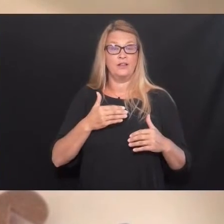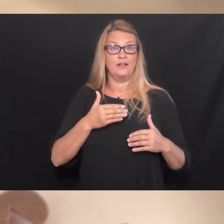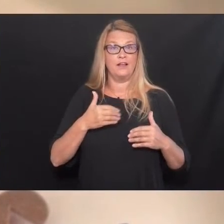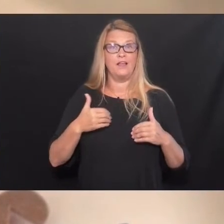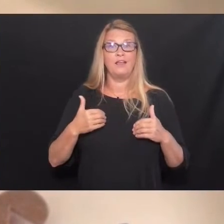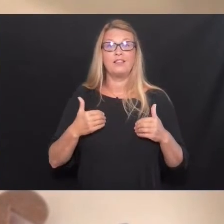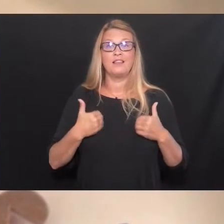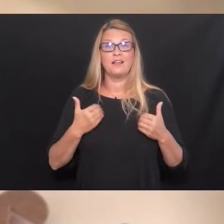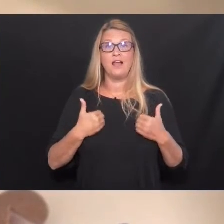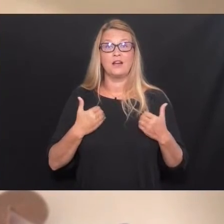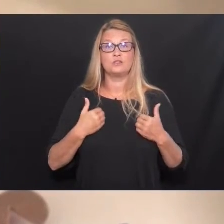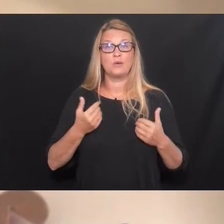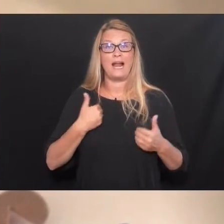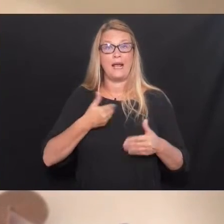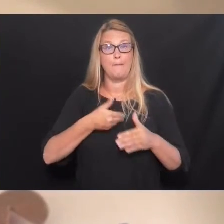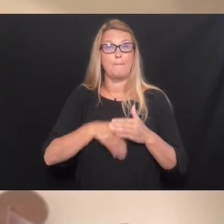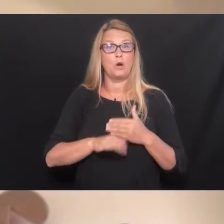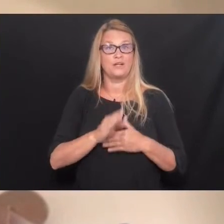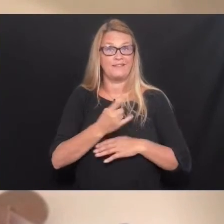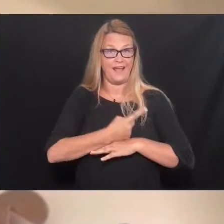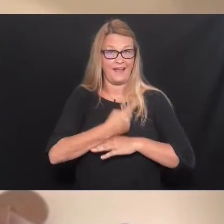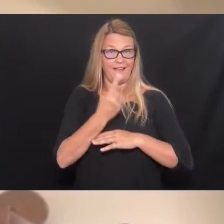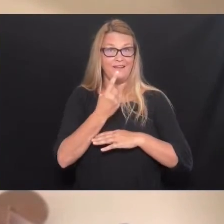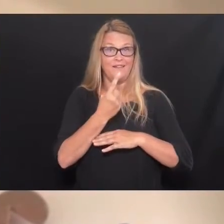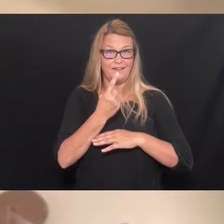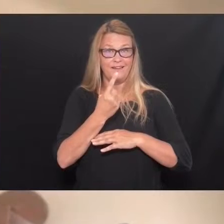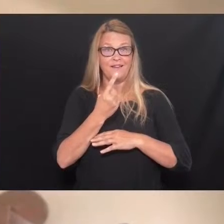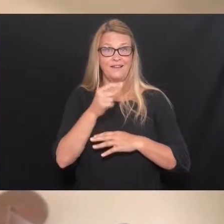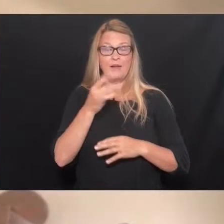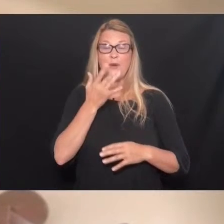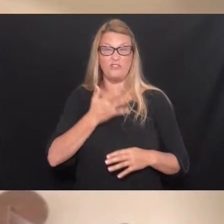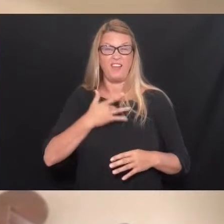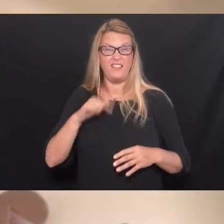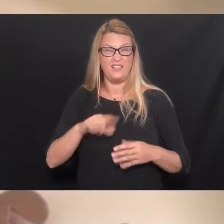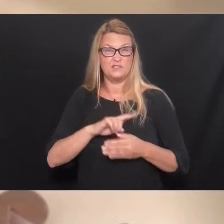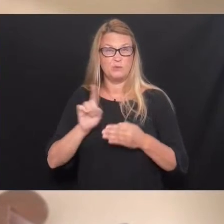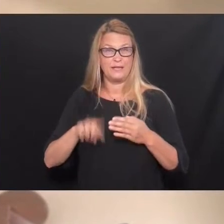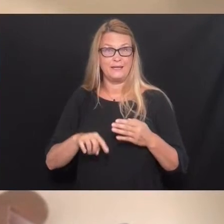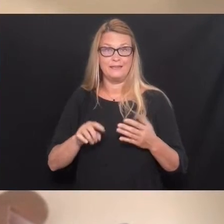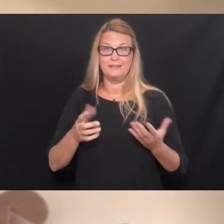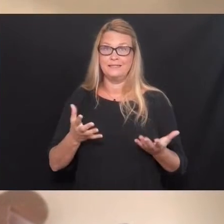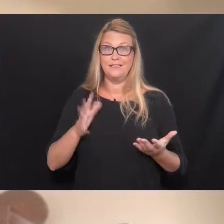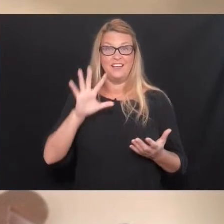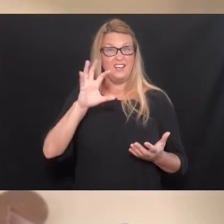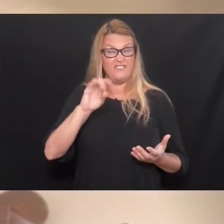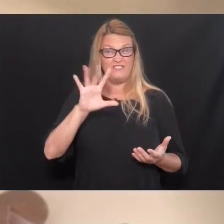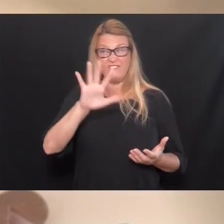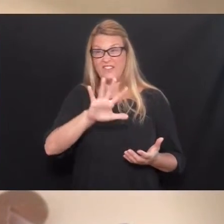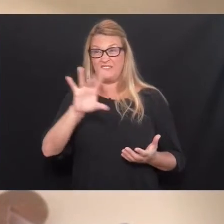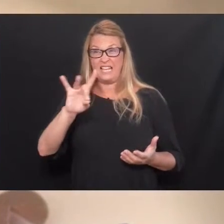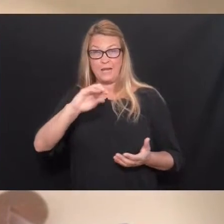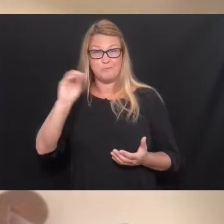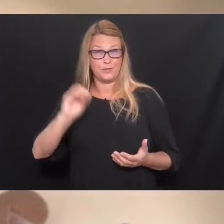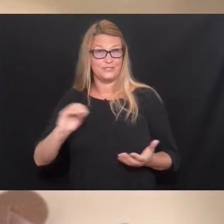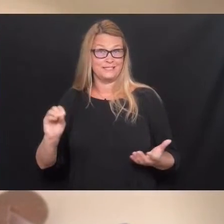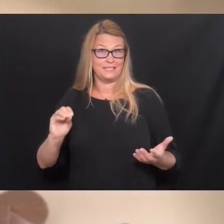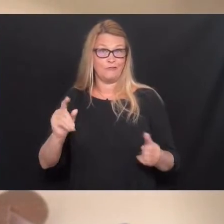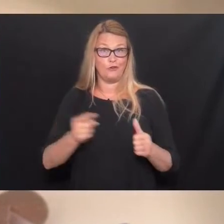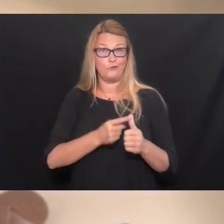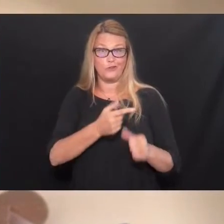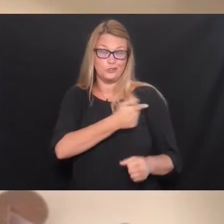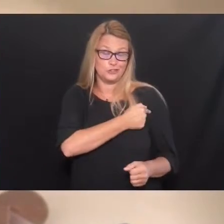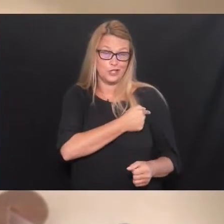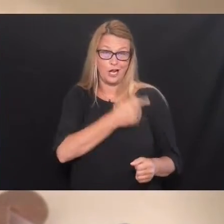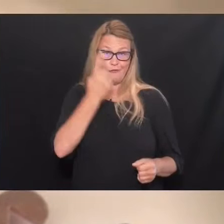over the weekend. And in our 30 to 39 age range, we're still at only 58% at first